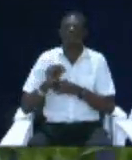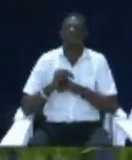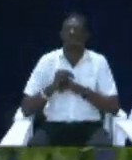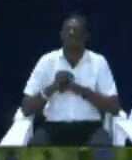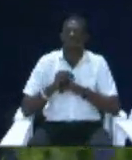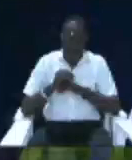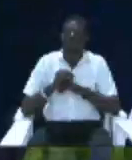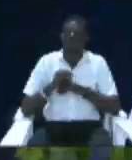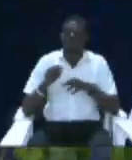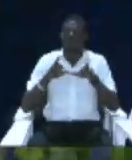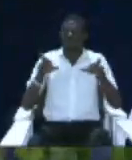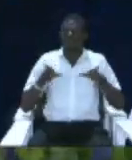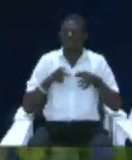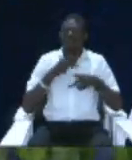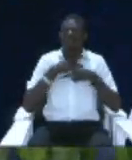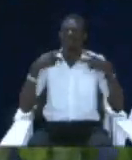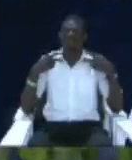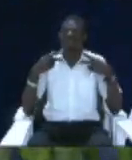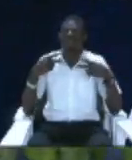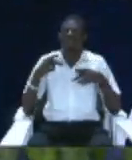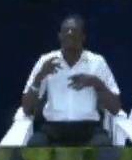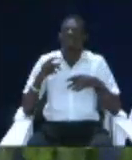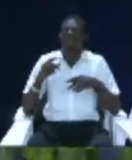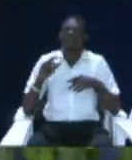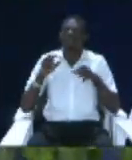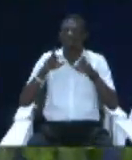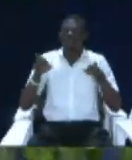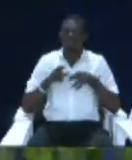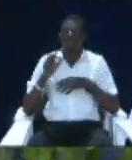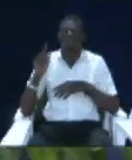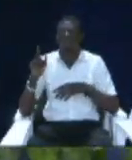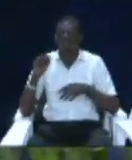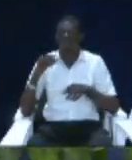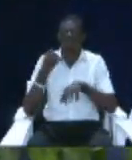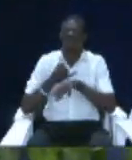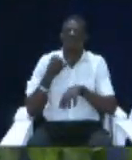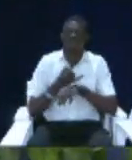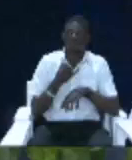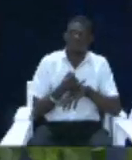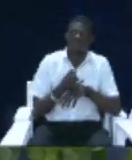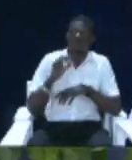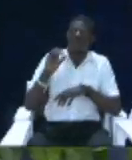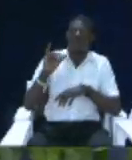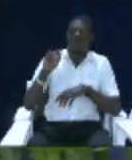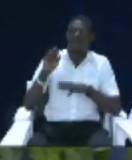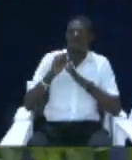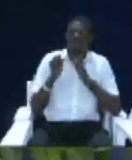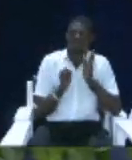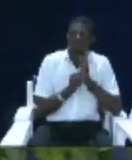I'm the regional pastor, Region 21, Ibadan, Oyo State.